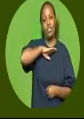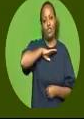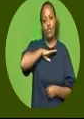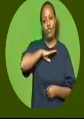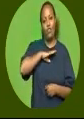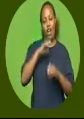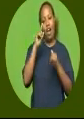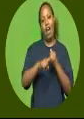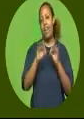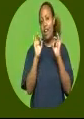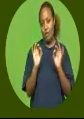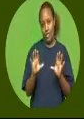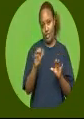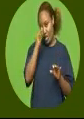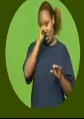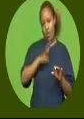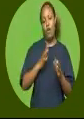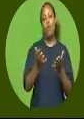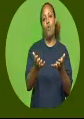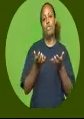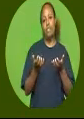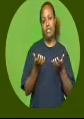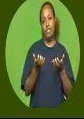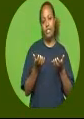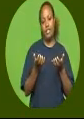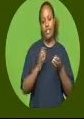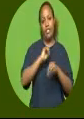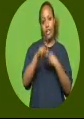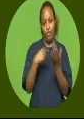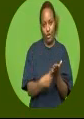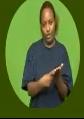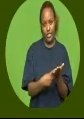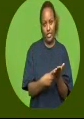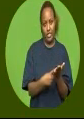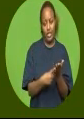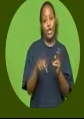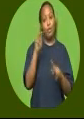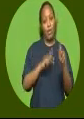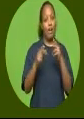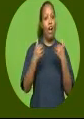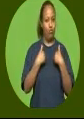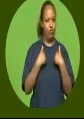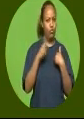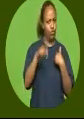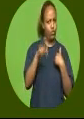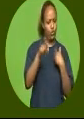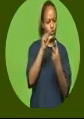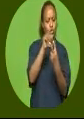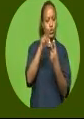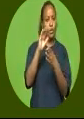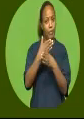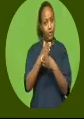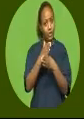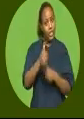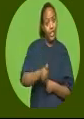of unlimited human wants. Therefore, people have to choose between